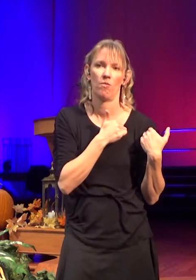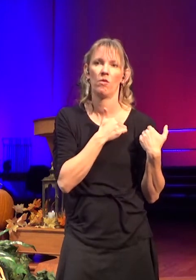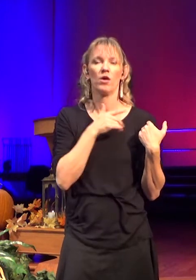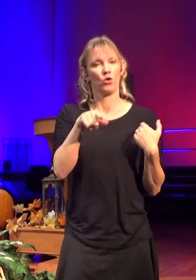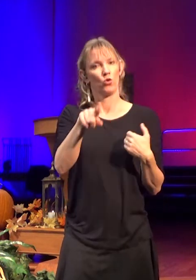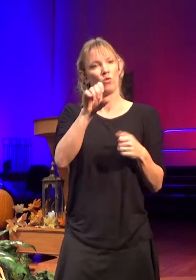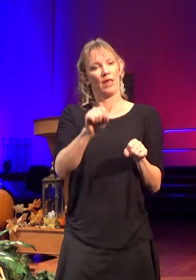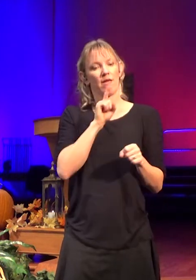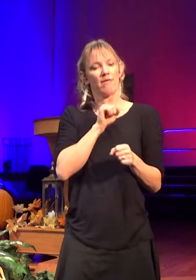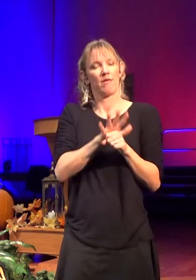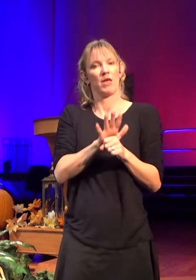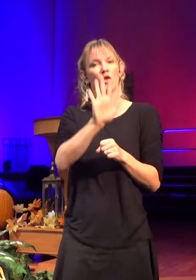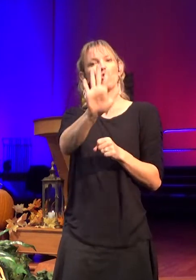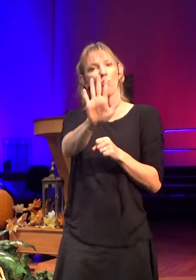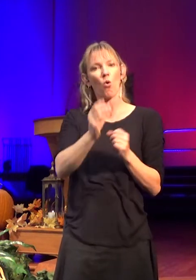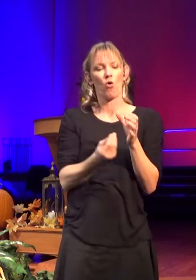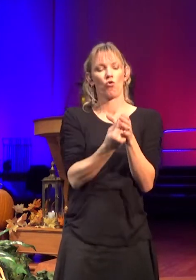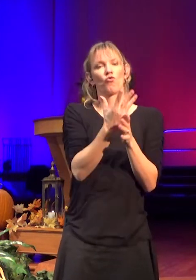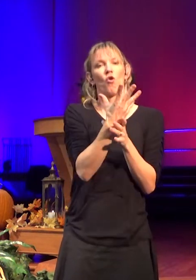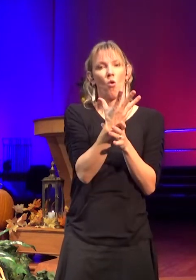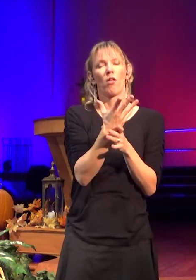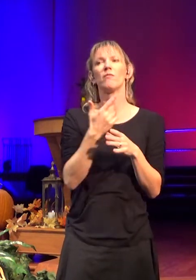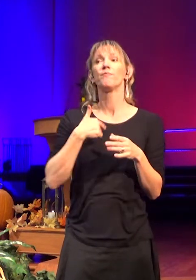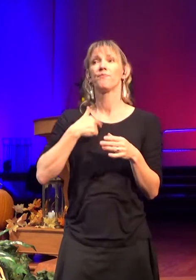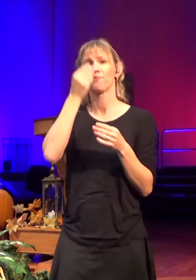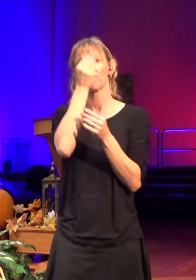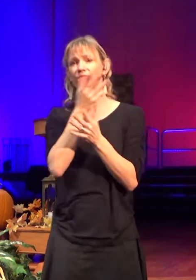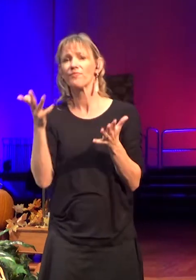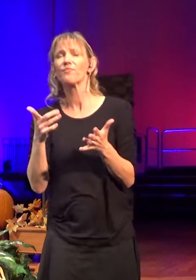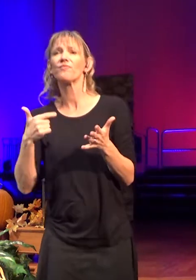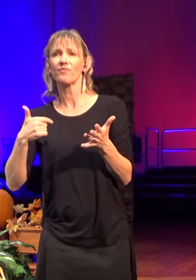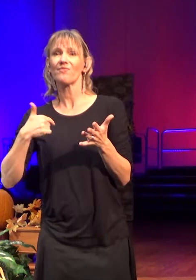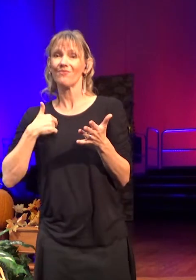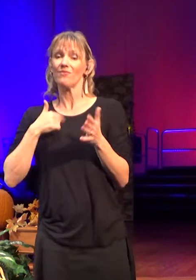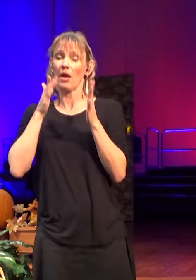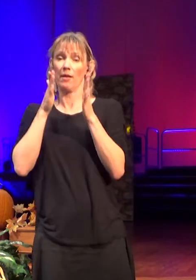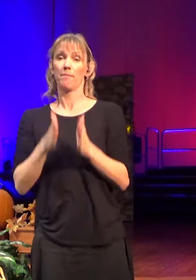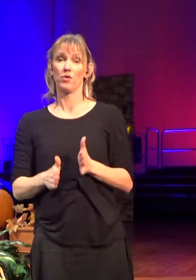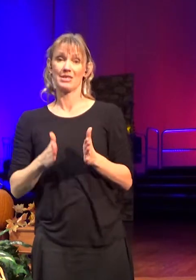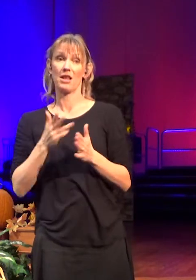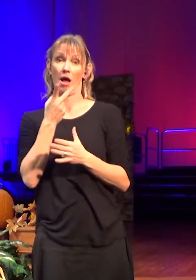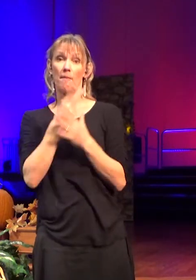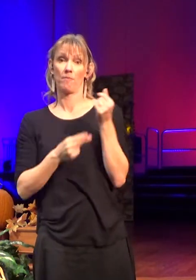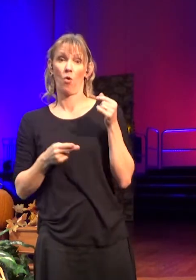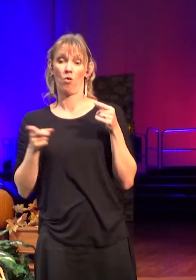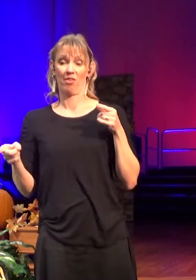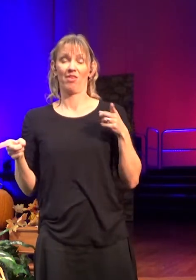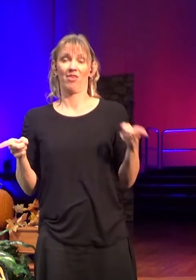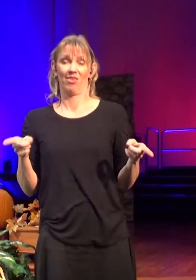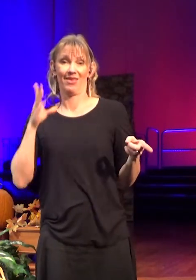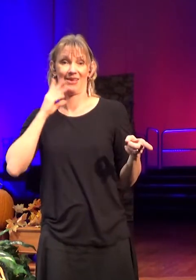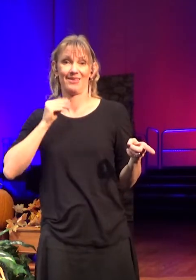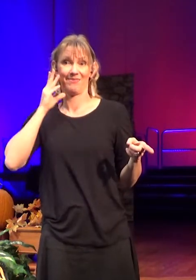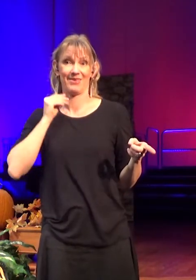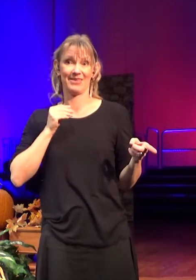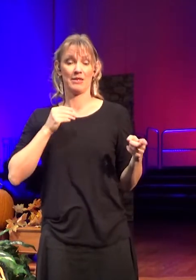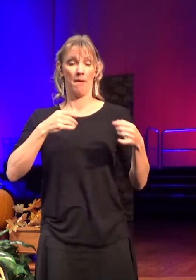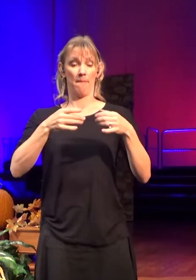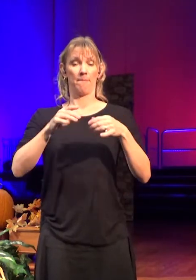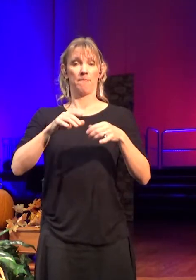It's not your fault. You get to be committed to your own growth, and as I'll share in a little bit, because I've been the person on both